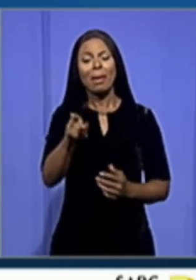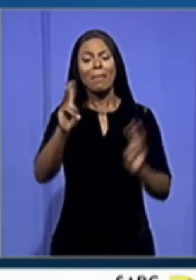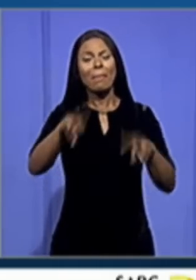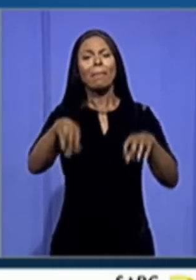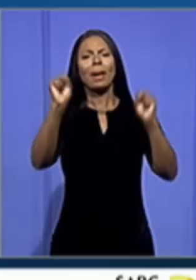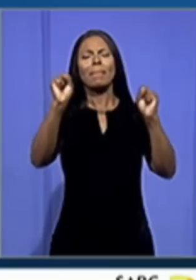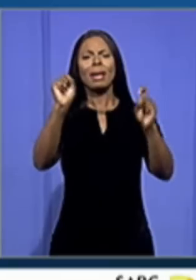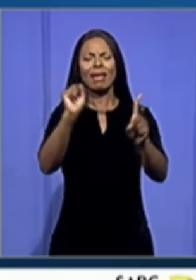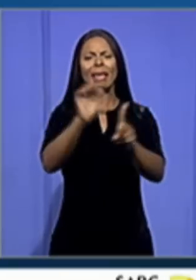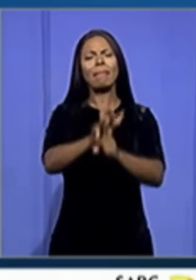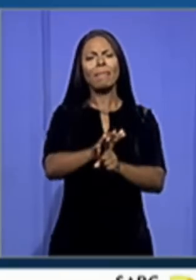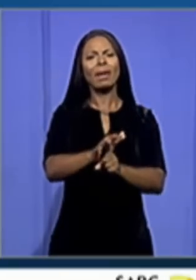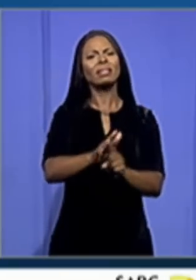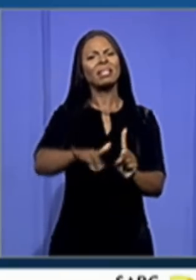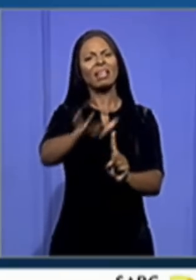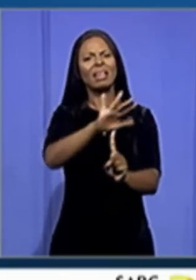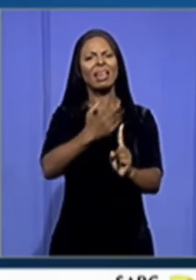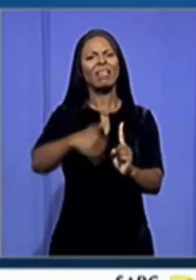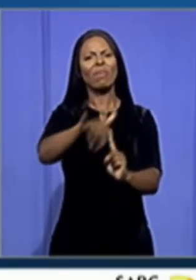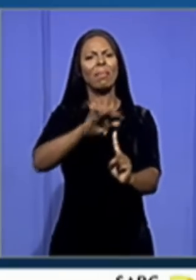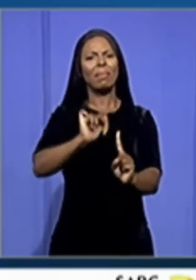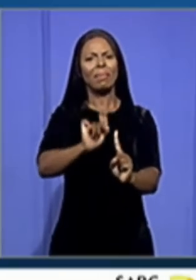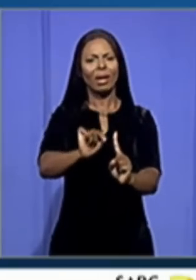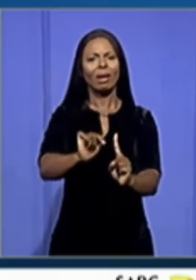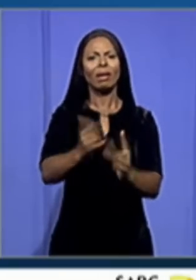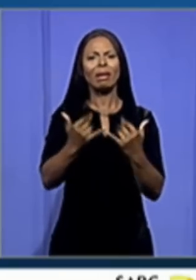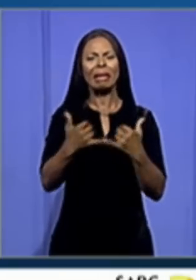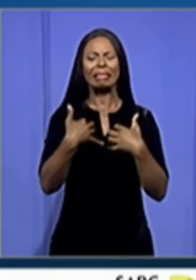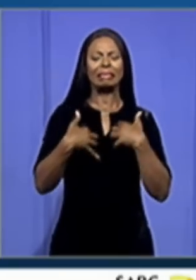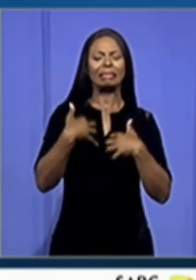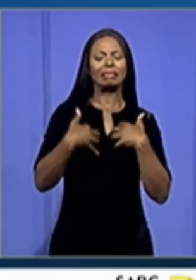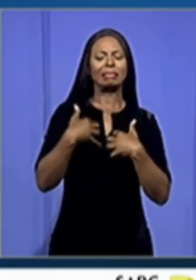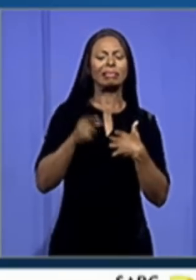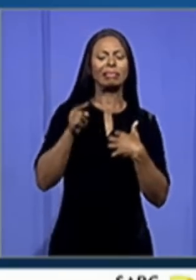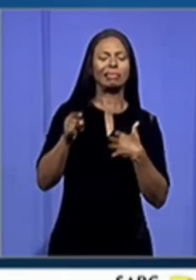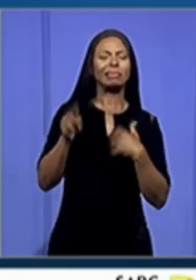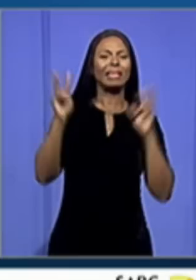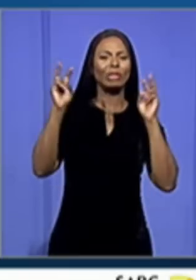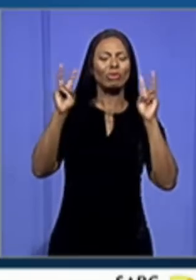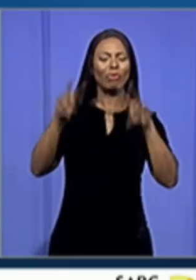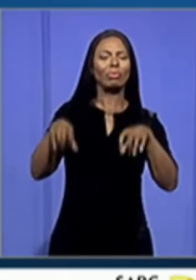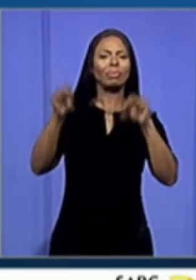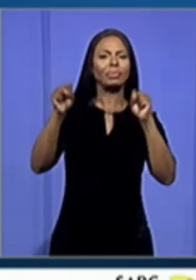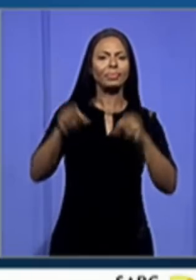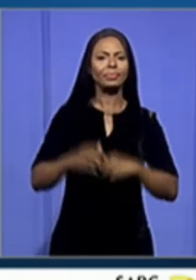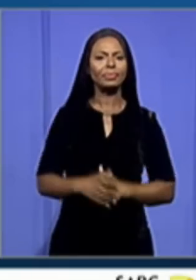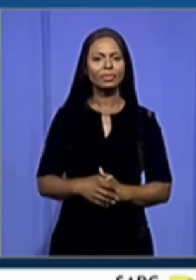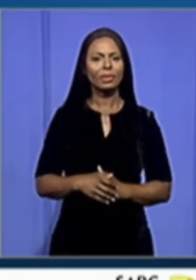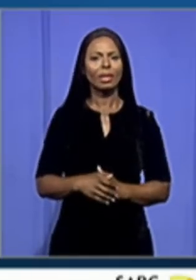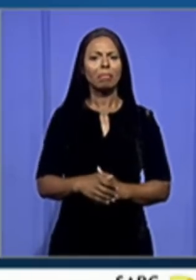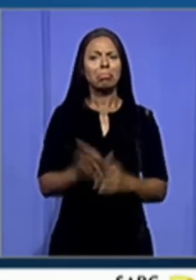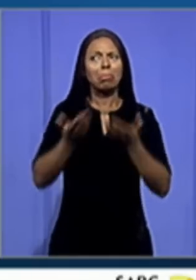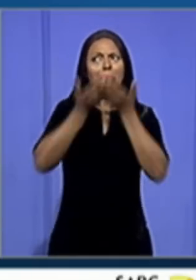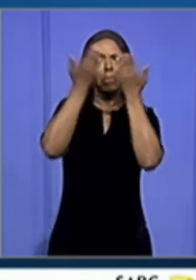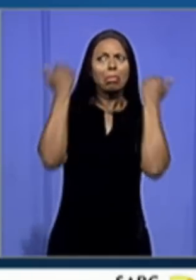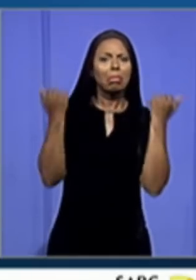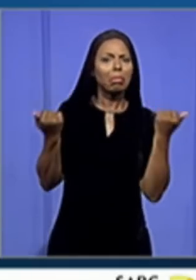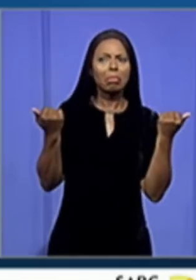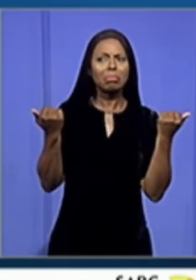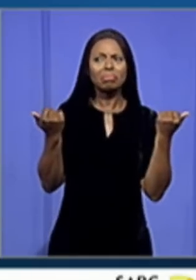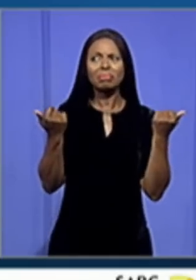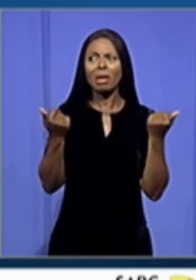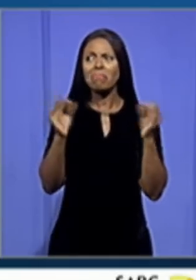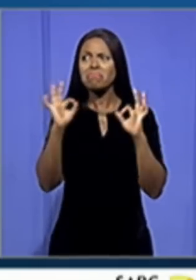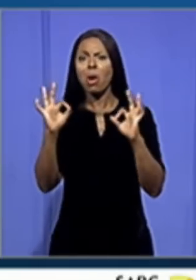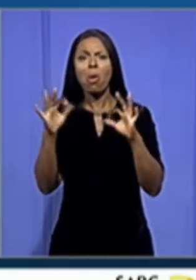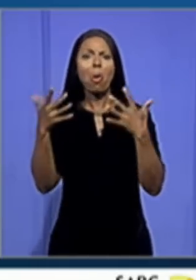direla mathata go ra gore ba thoma go itšhabatšhaba taba yona ye ya mohlagase ga ba sa tseba ye ntsho le